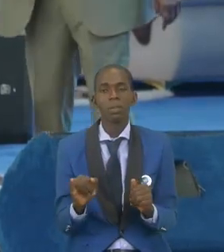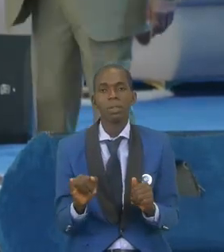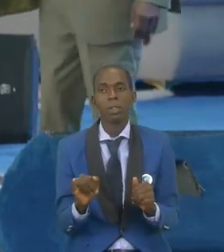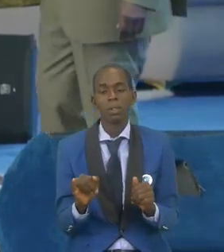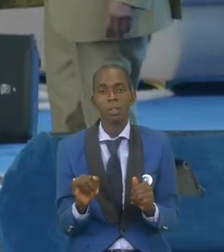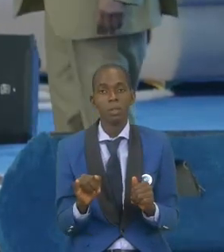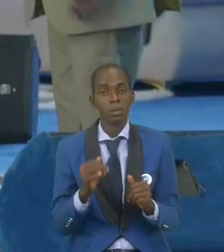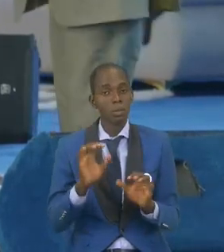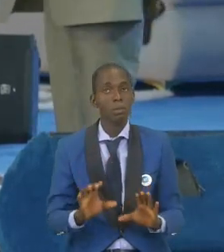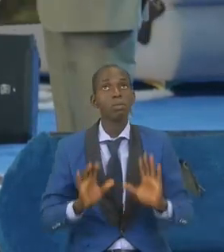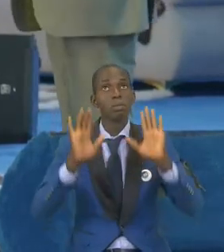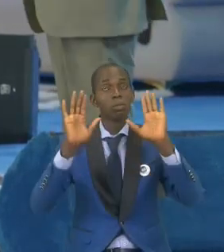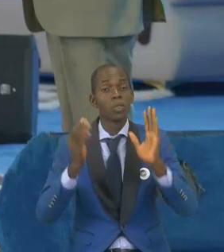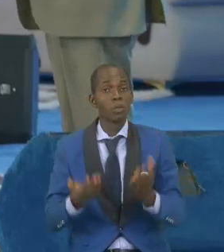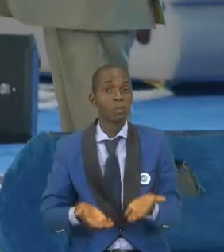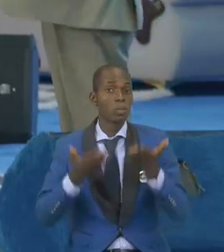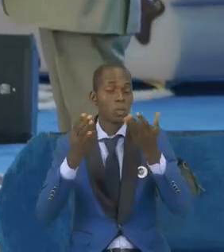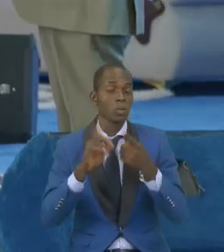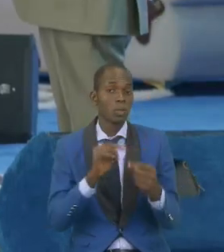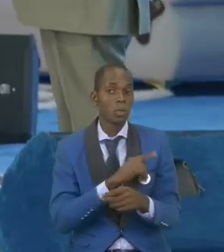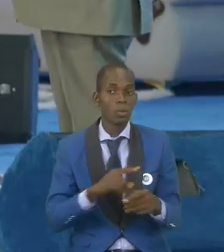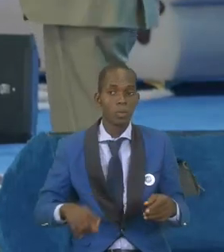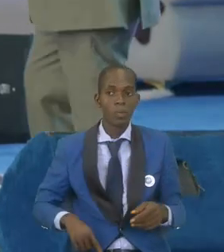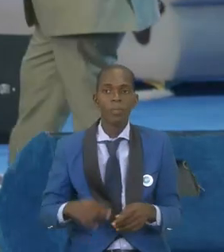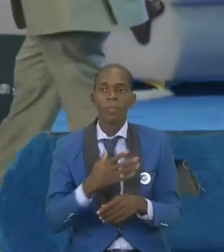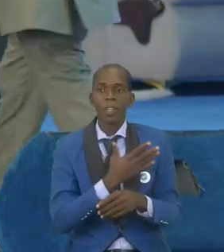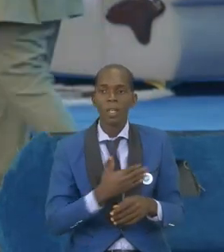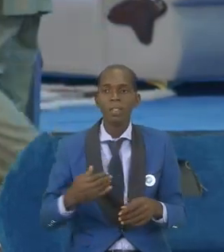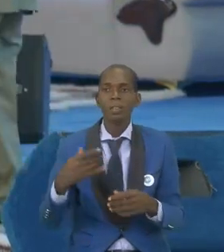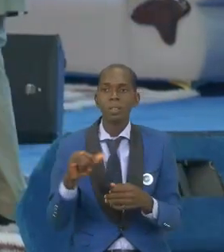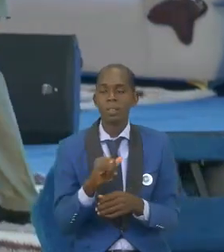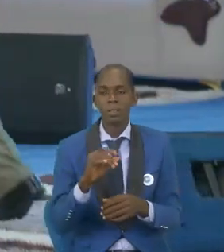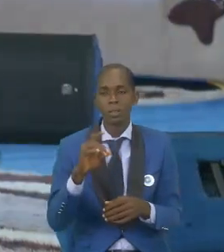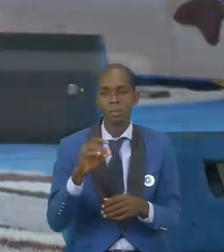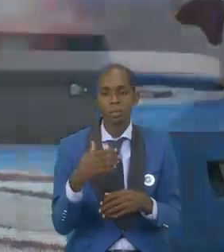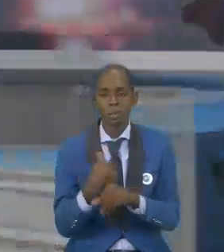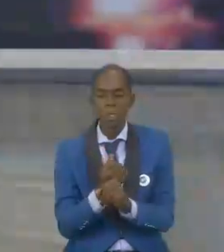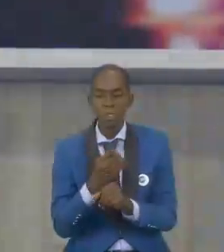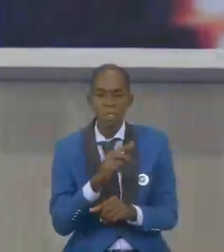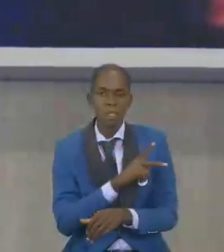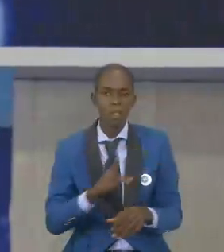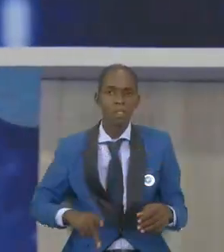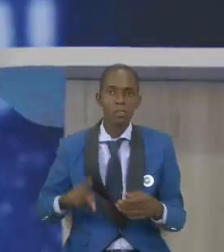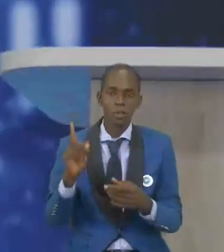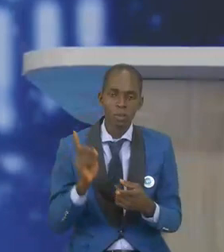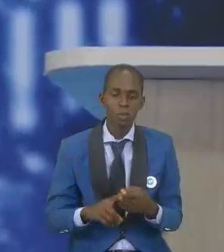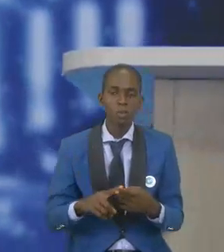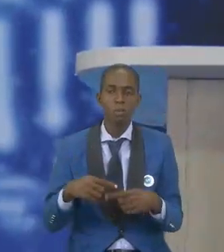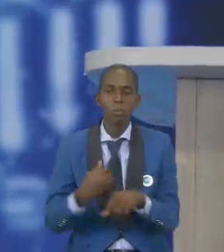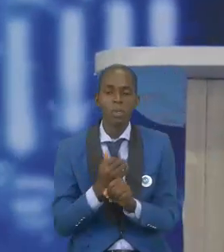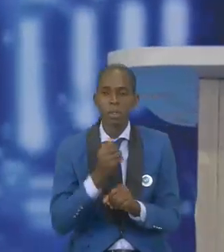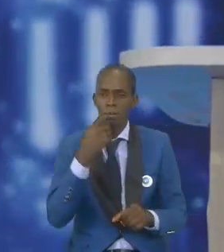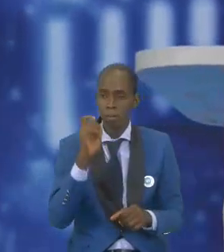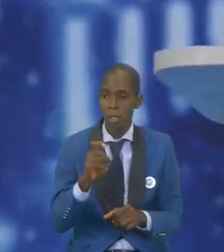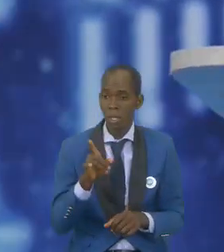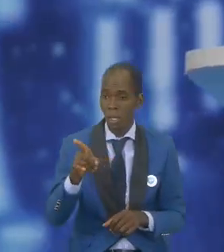so they went to the king. They said, make a decree. This is to elevate you,